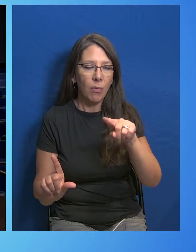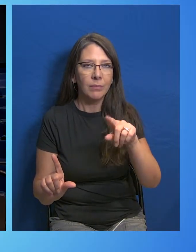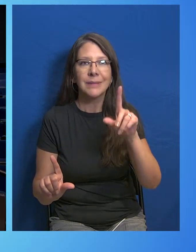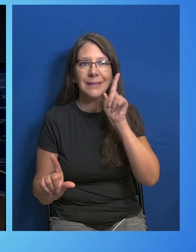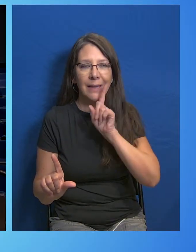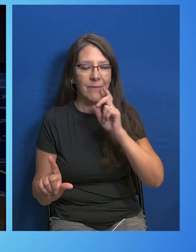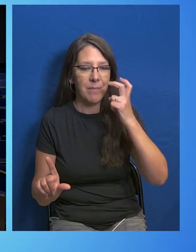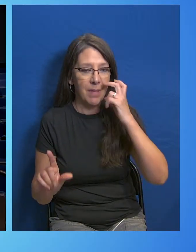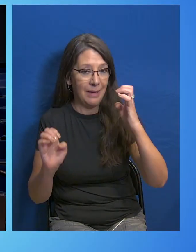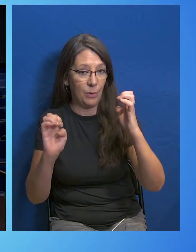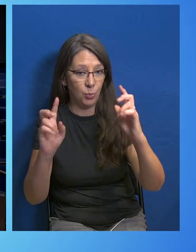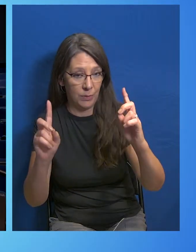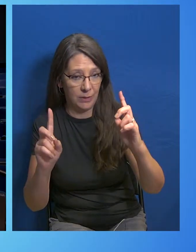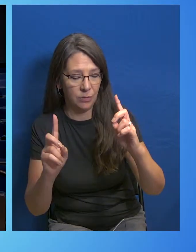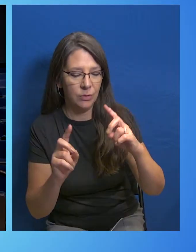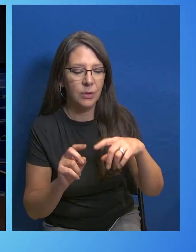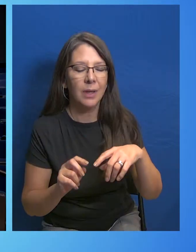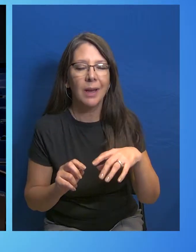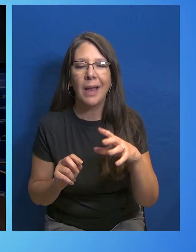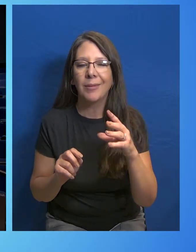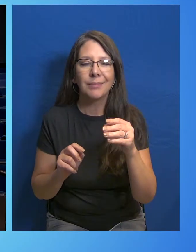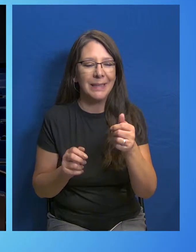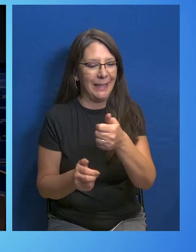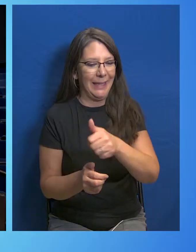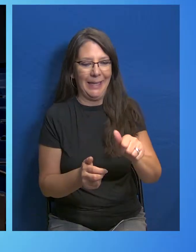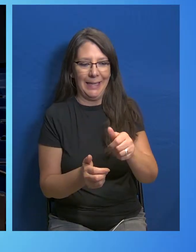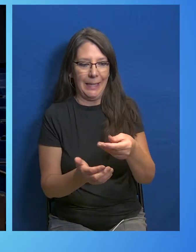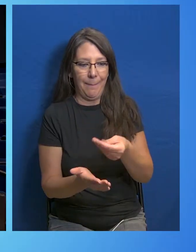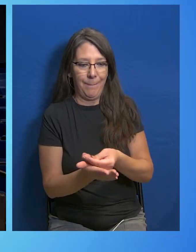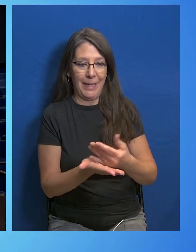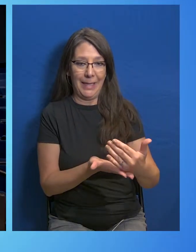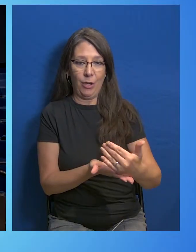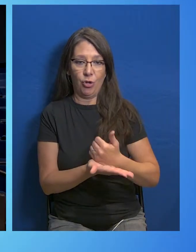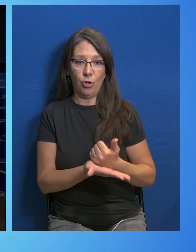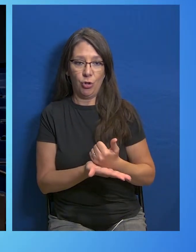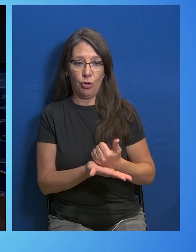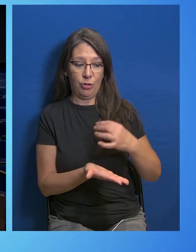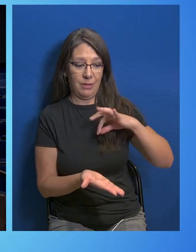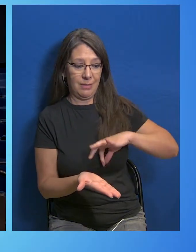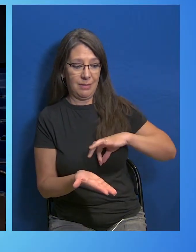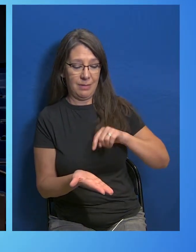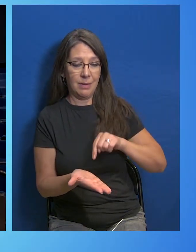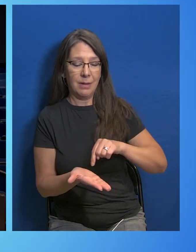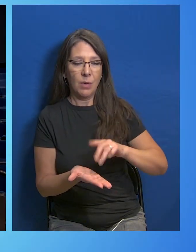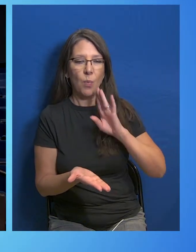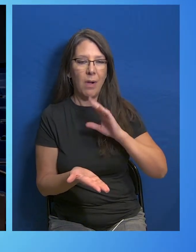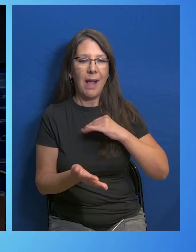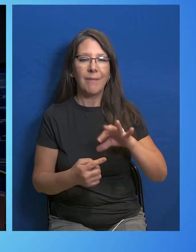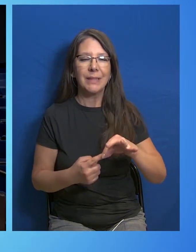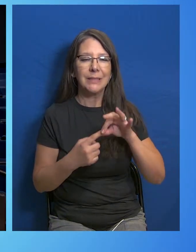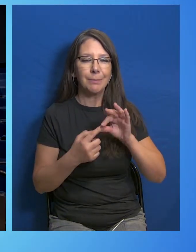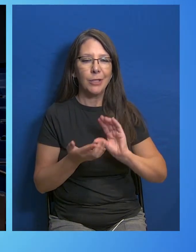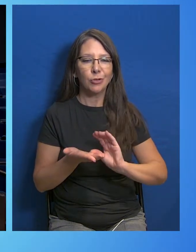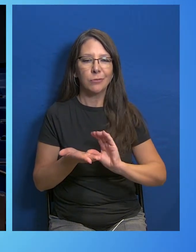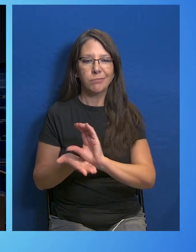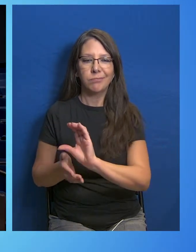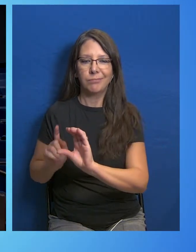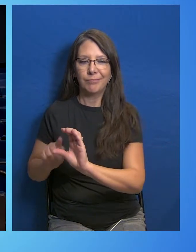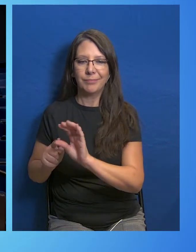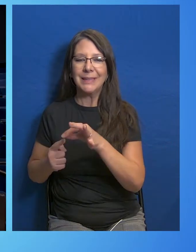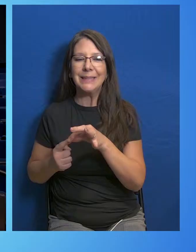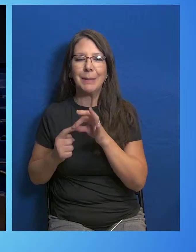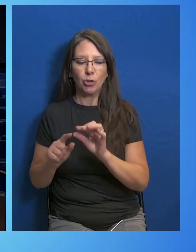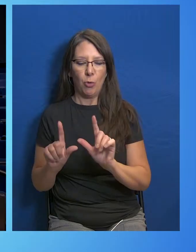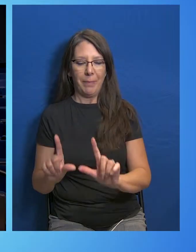education, and those any revenues from that would be placed into a special ASDB special plates